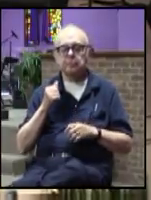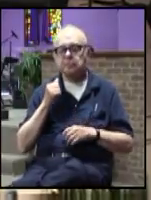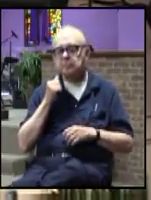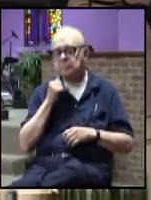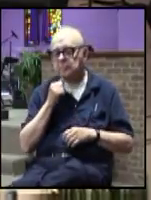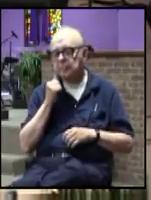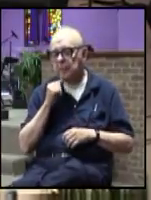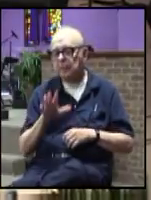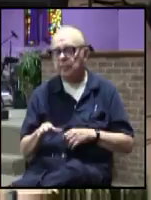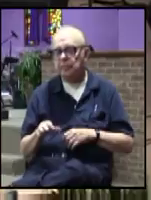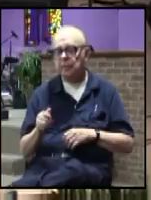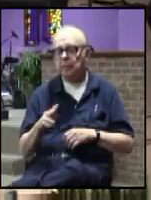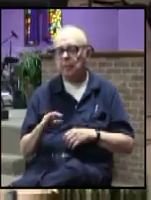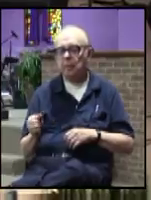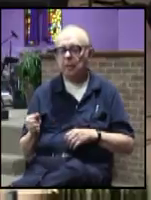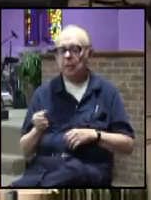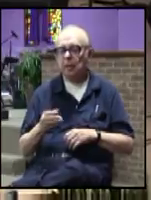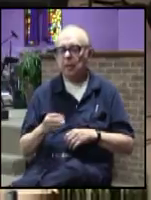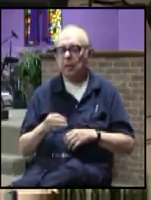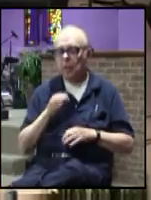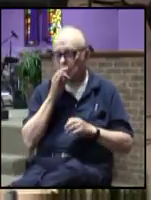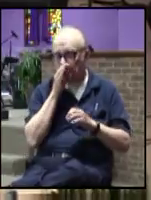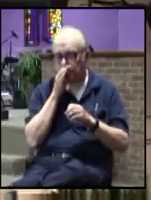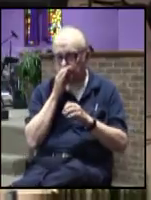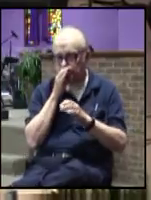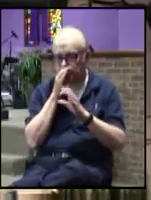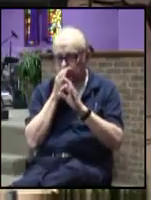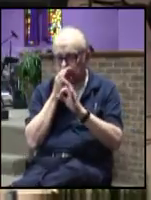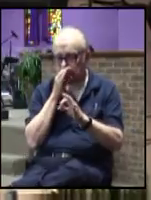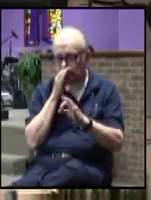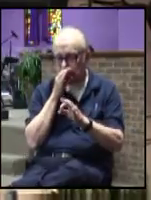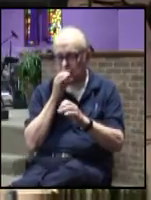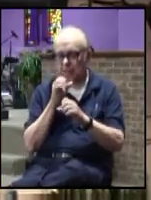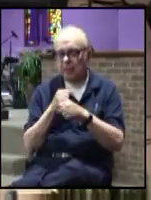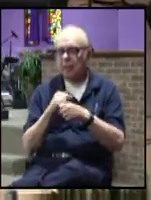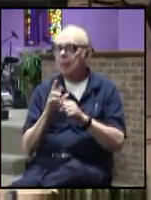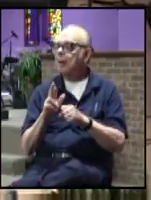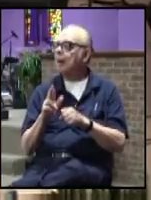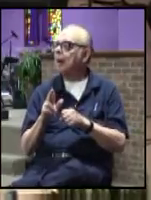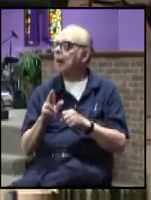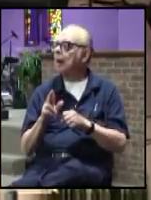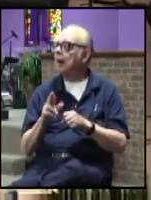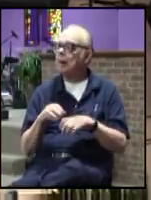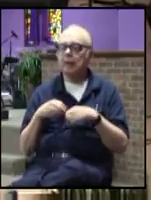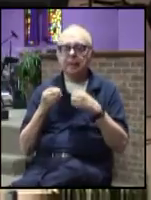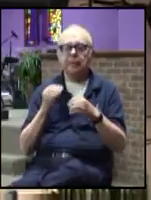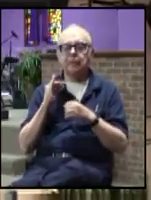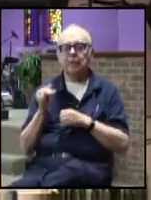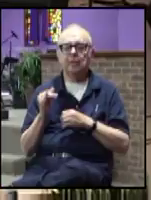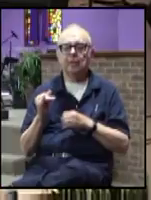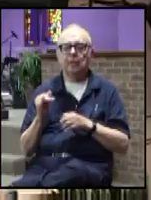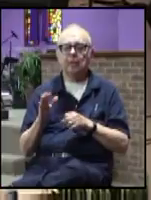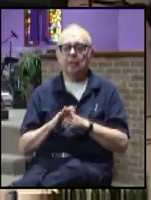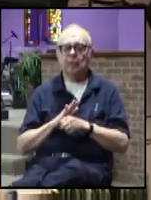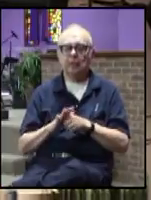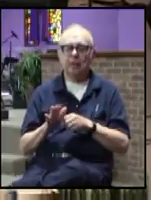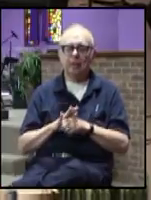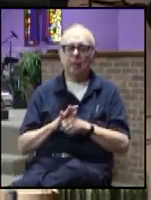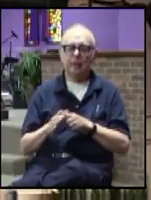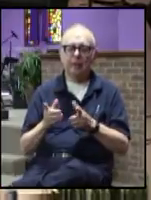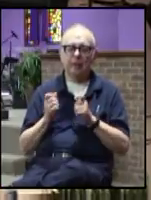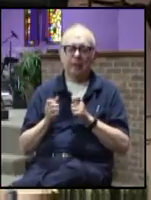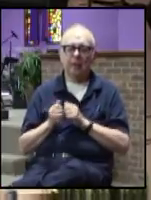okay? They were blowing them up with air, and then they went and got an air compressor. Mark gave them this bright idea. You can fill